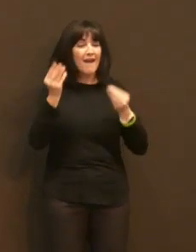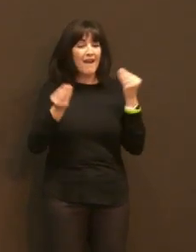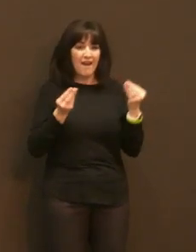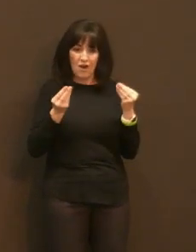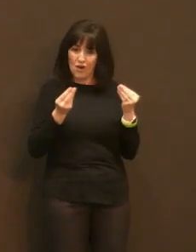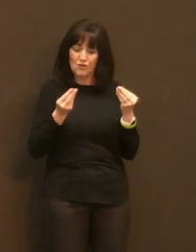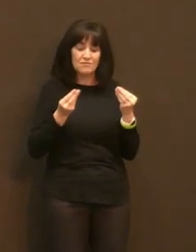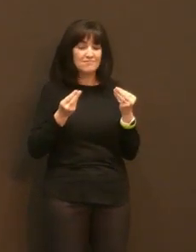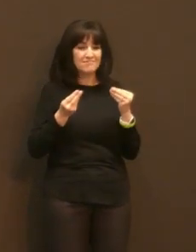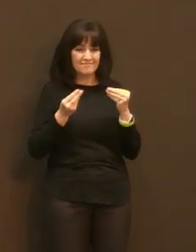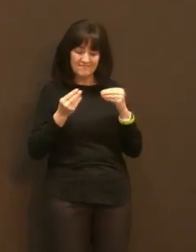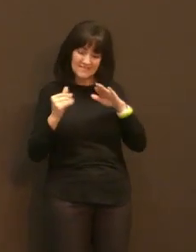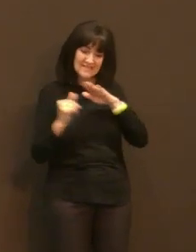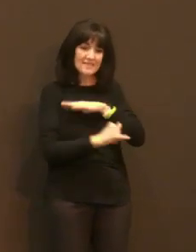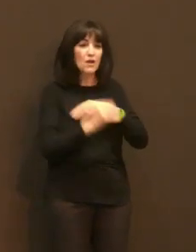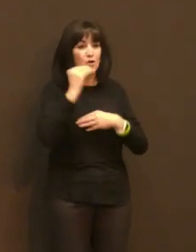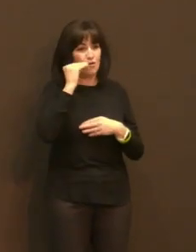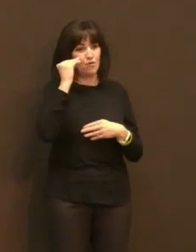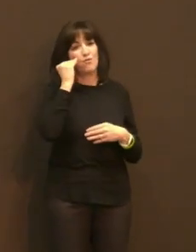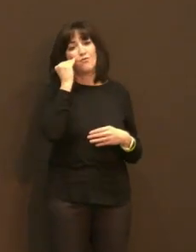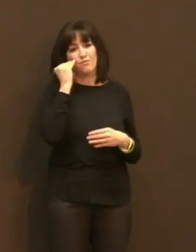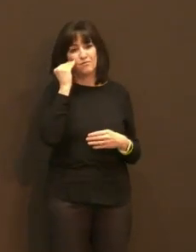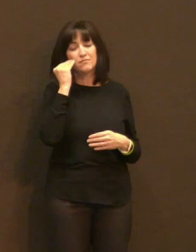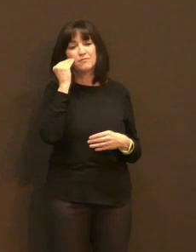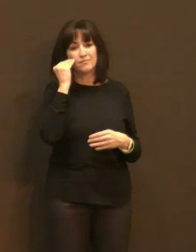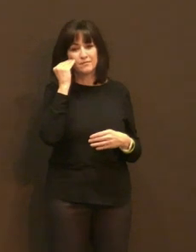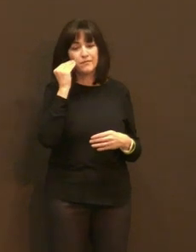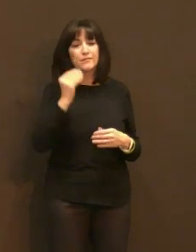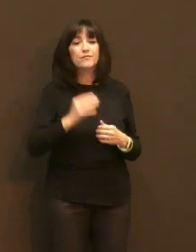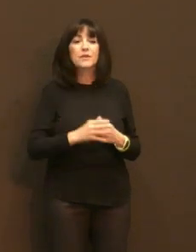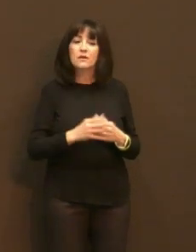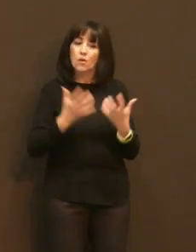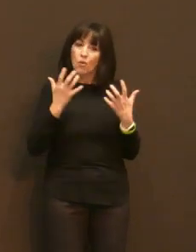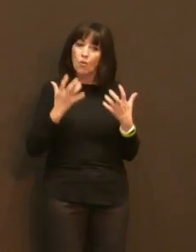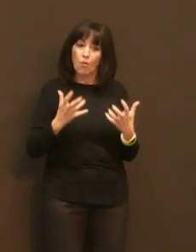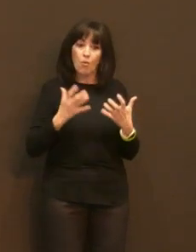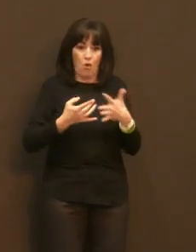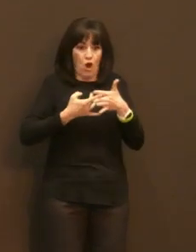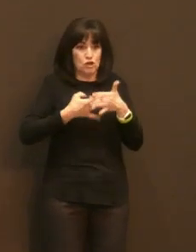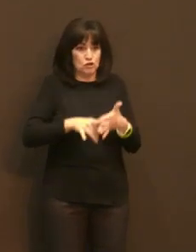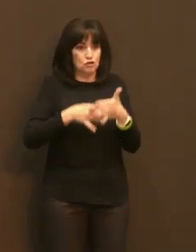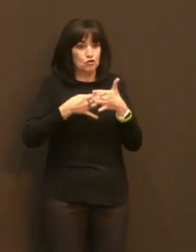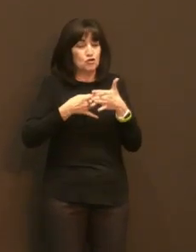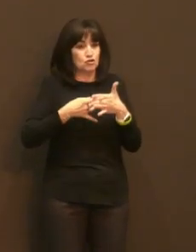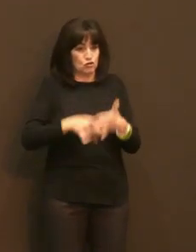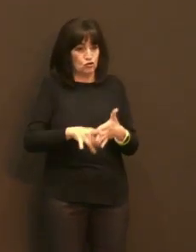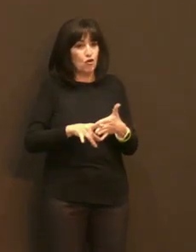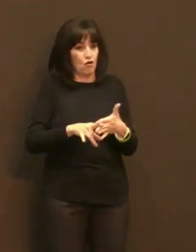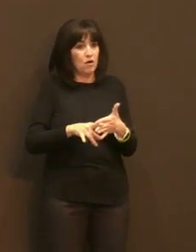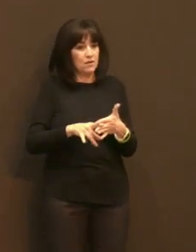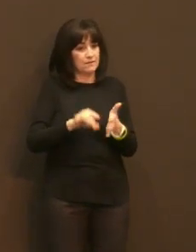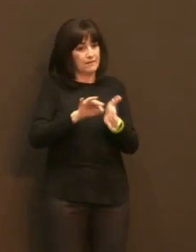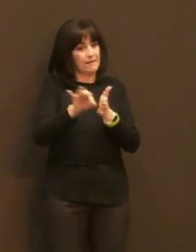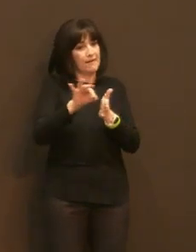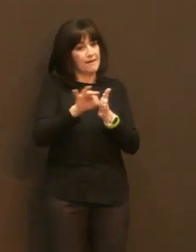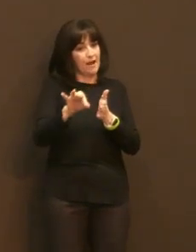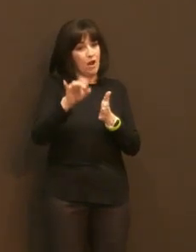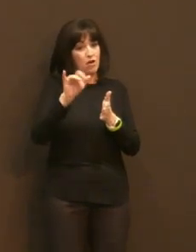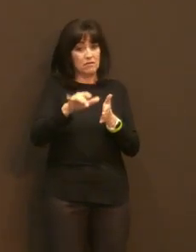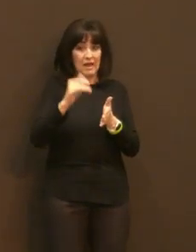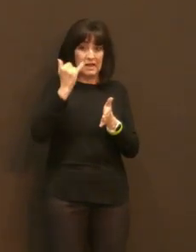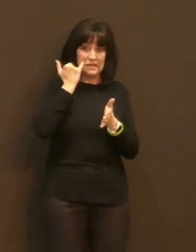that starting line as soon as possible, where we can start the countdown of 14 days of